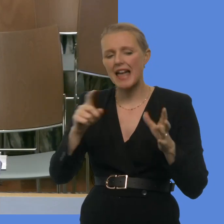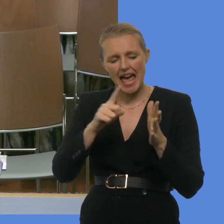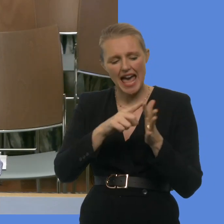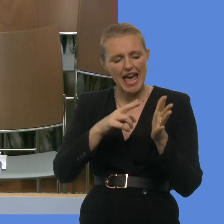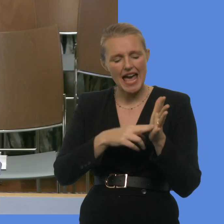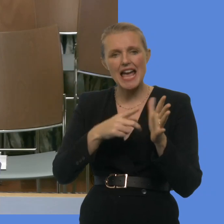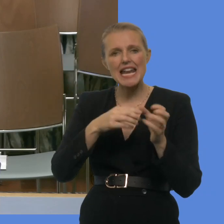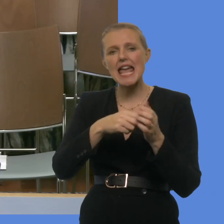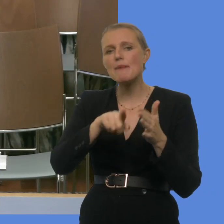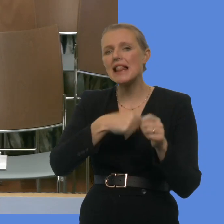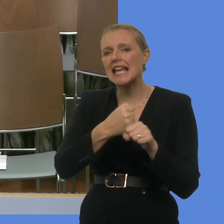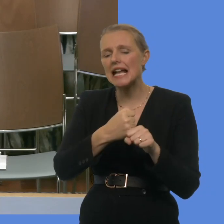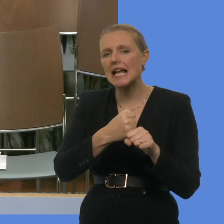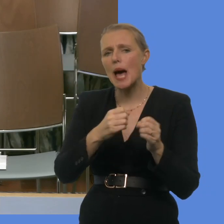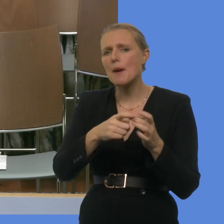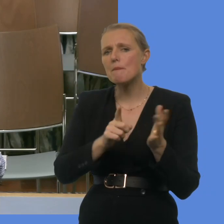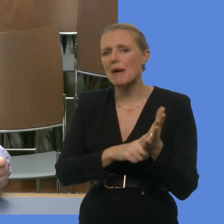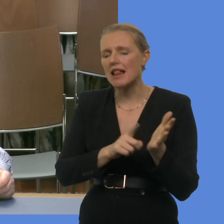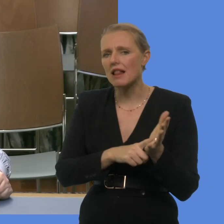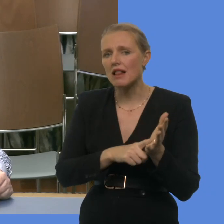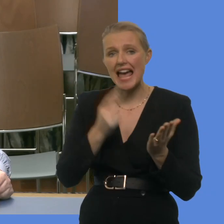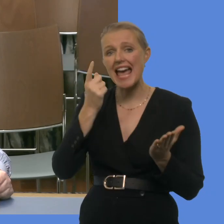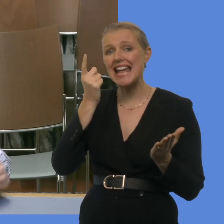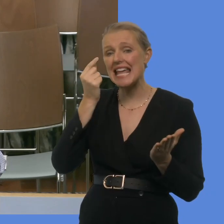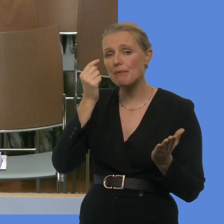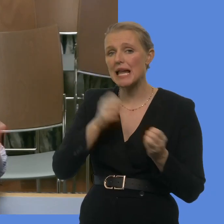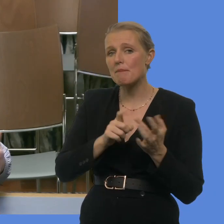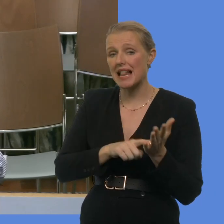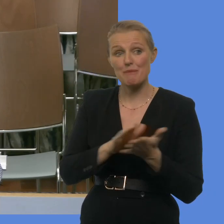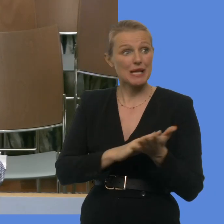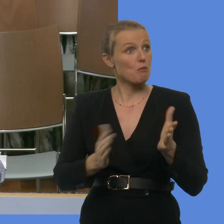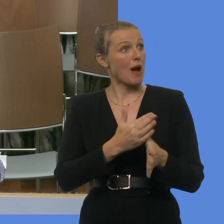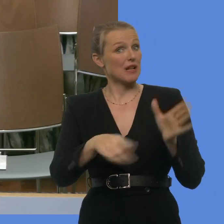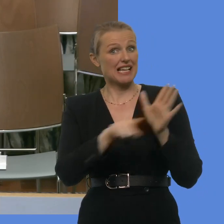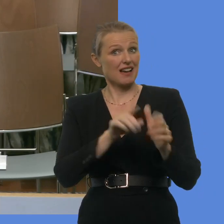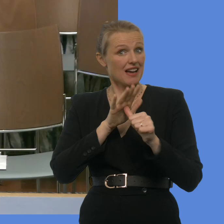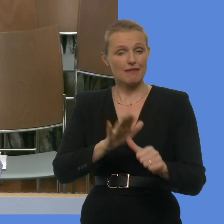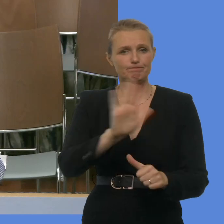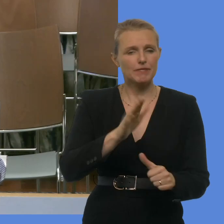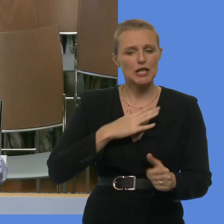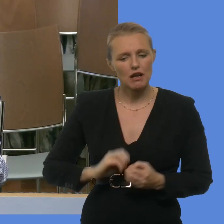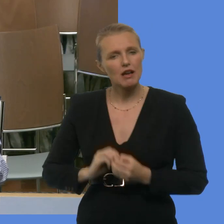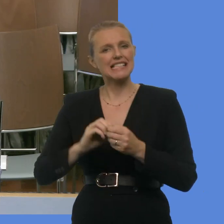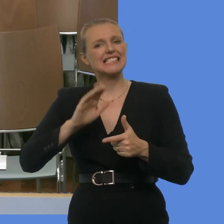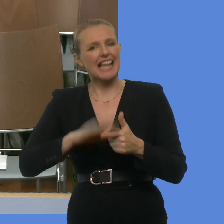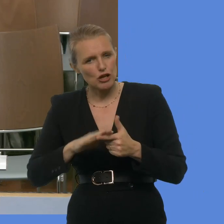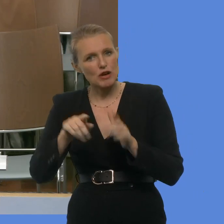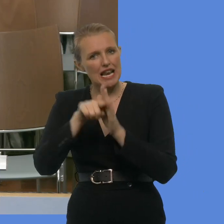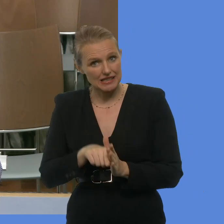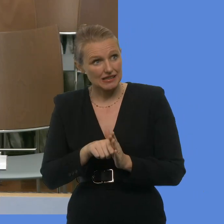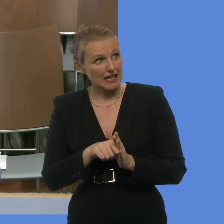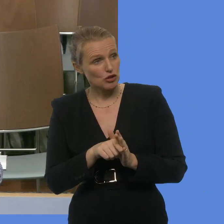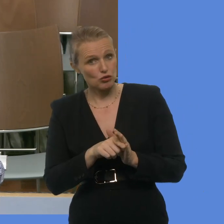meaning that the details are left to delegated or secondary legislation, and that'll be through regulations.